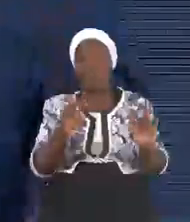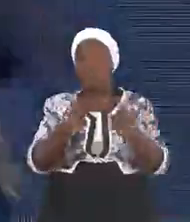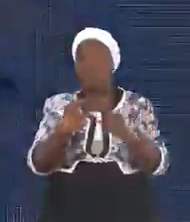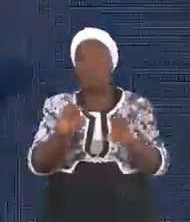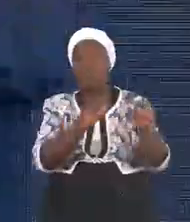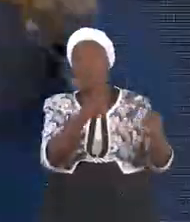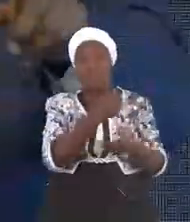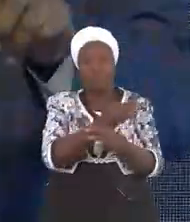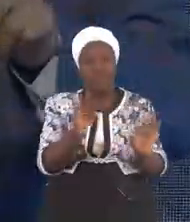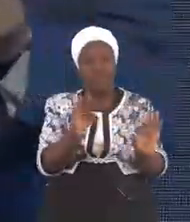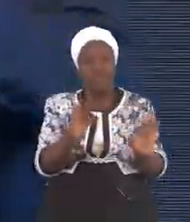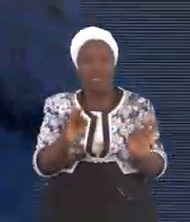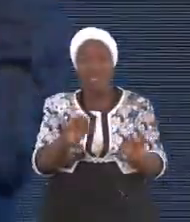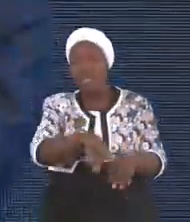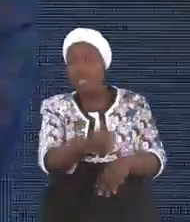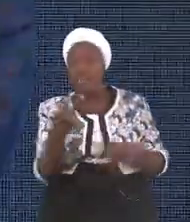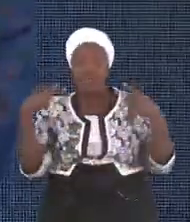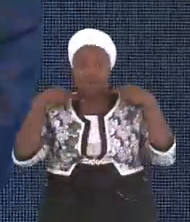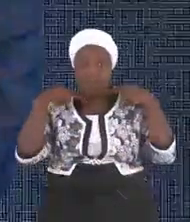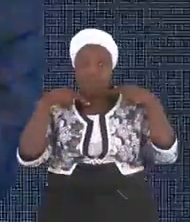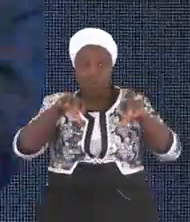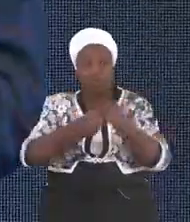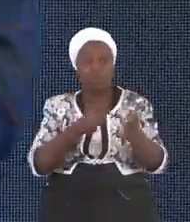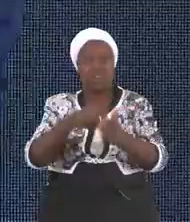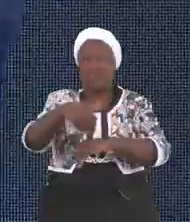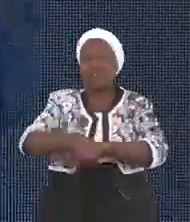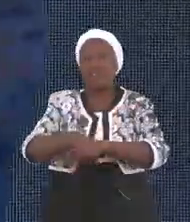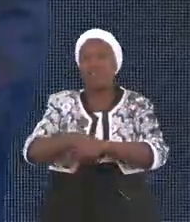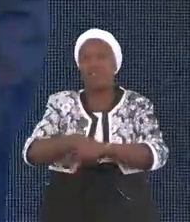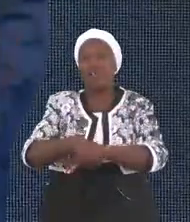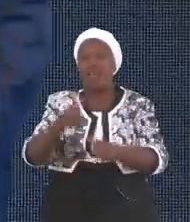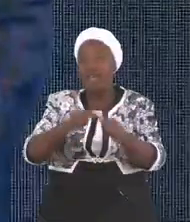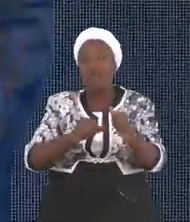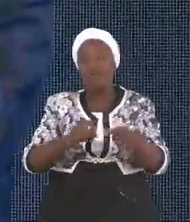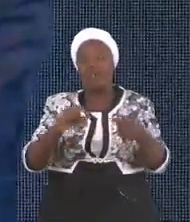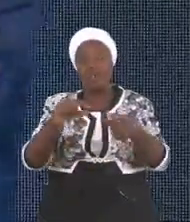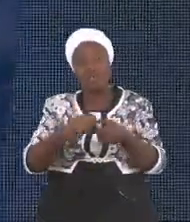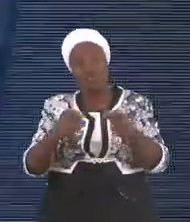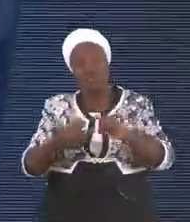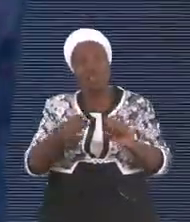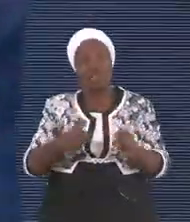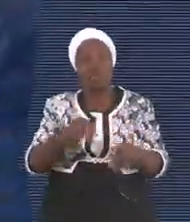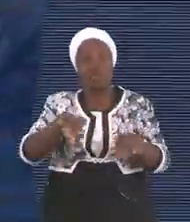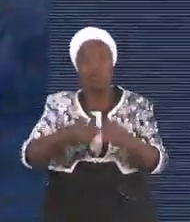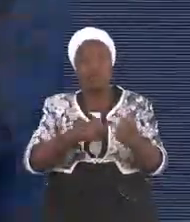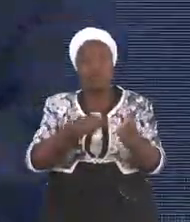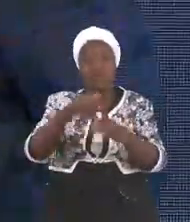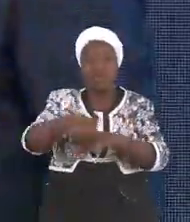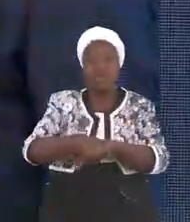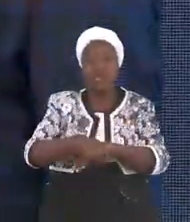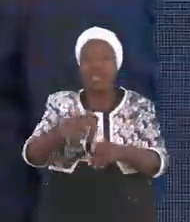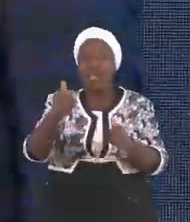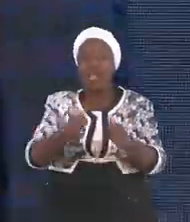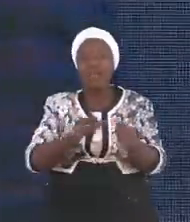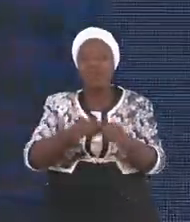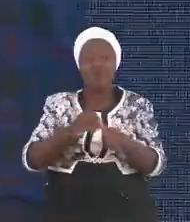free. Any yoke broken tonight, every chain broken tonight, every curse taken out